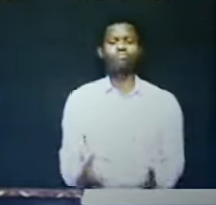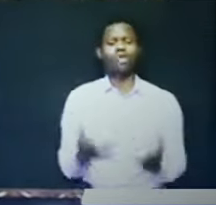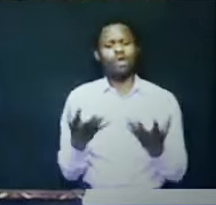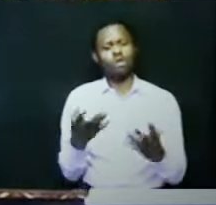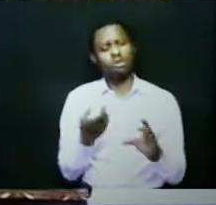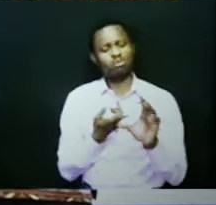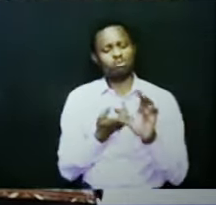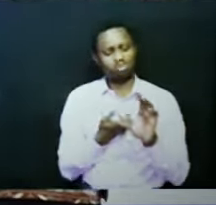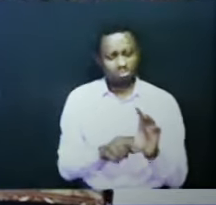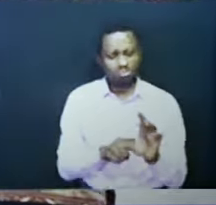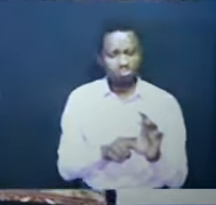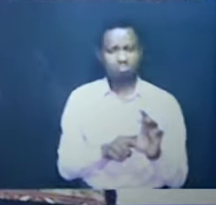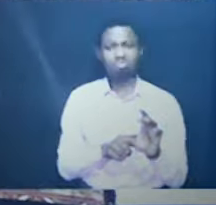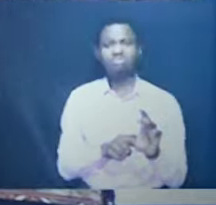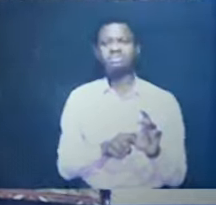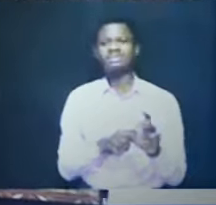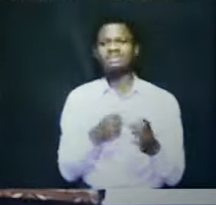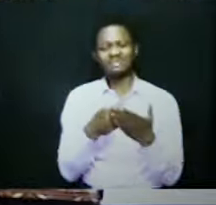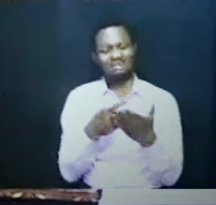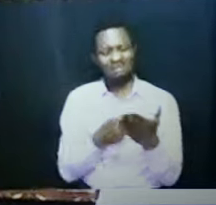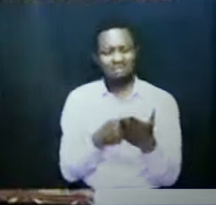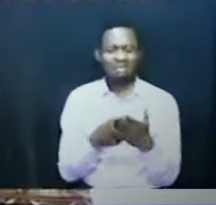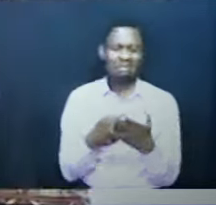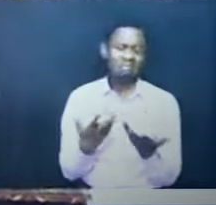discussing, what should we